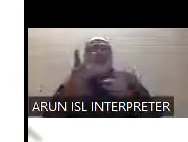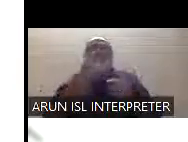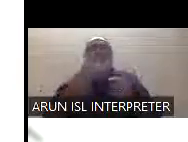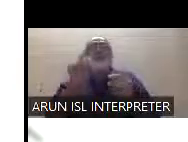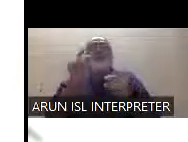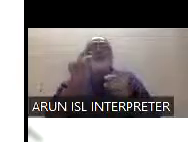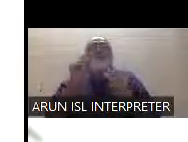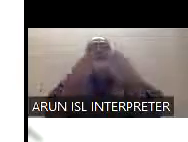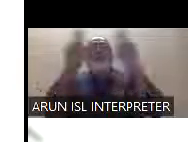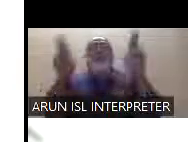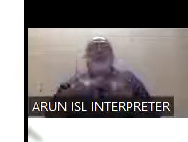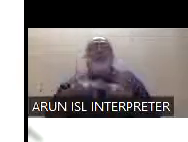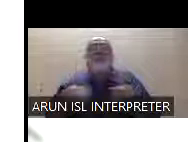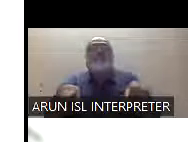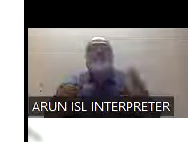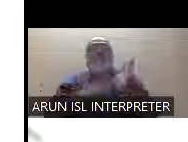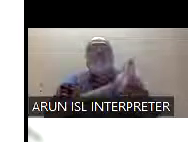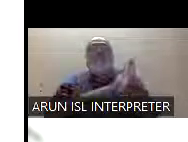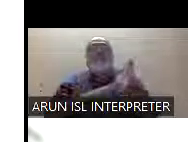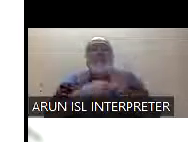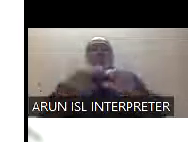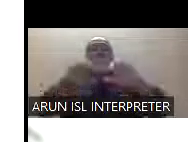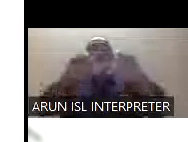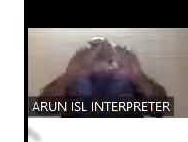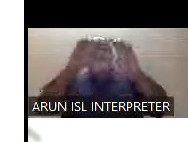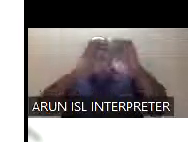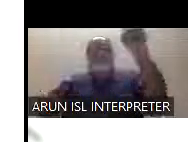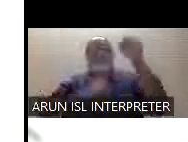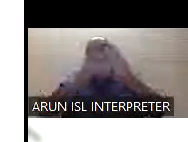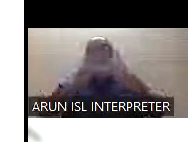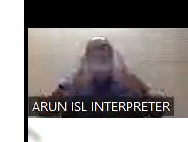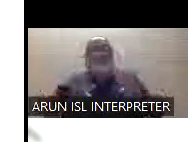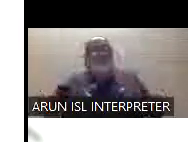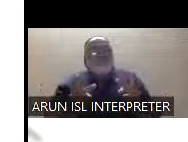Convention and how it defines persons with disabilities, the